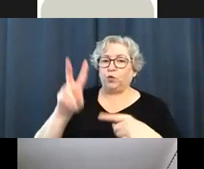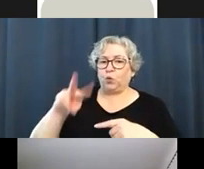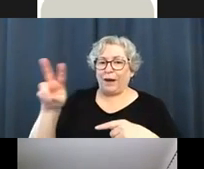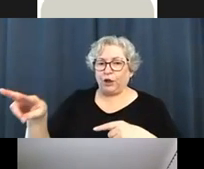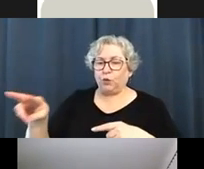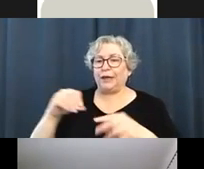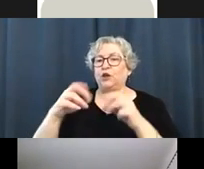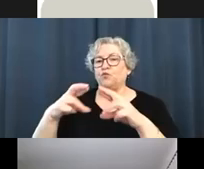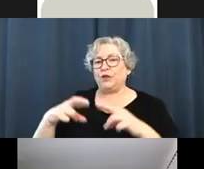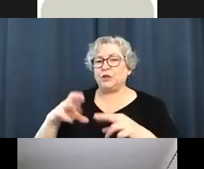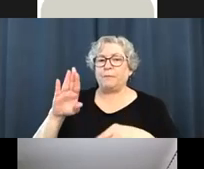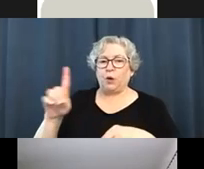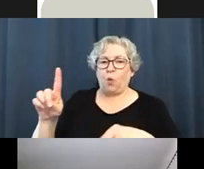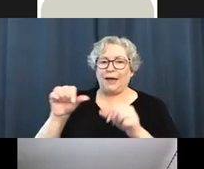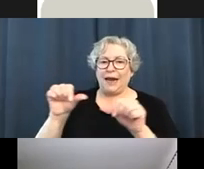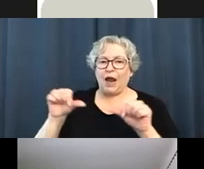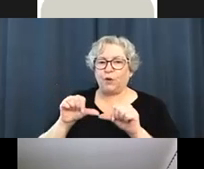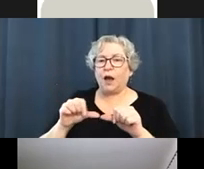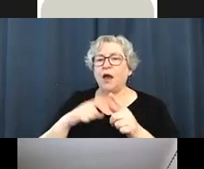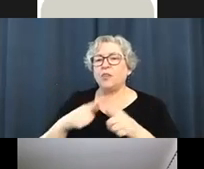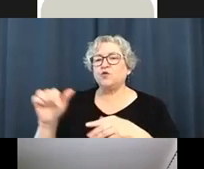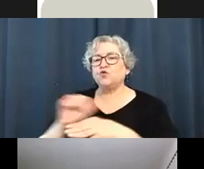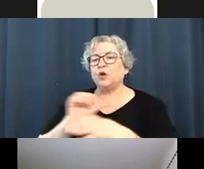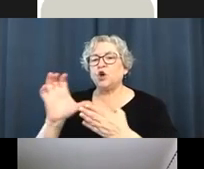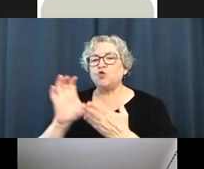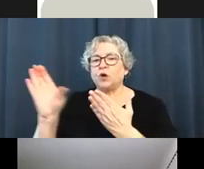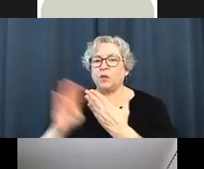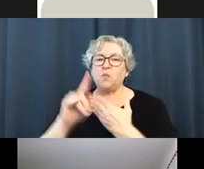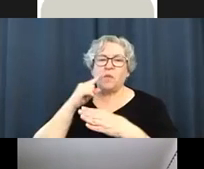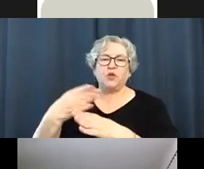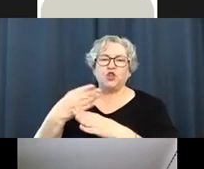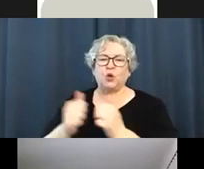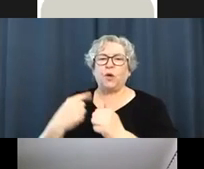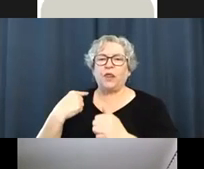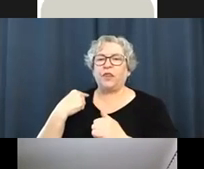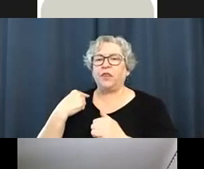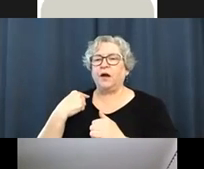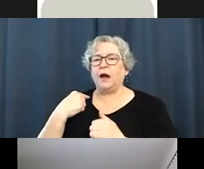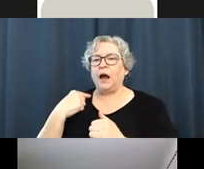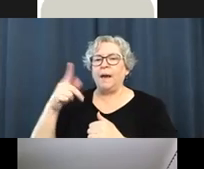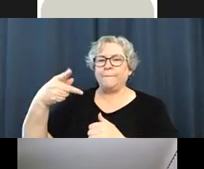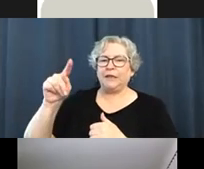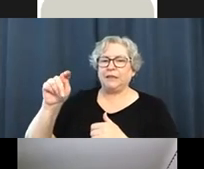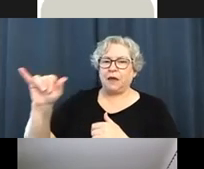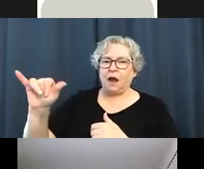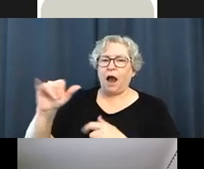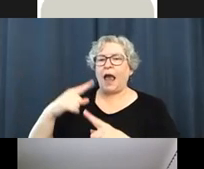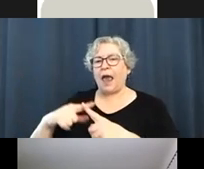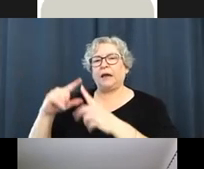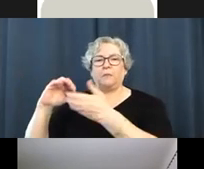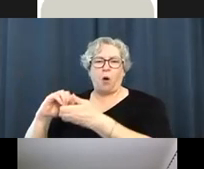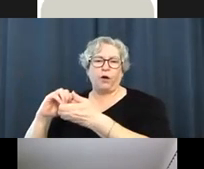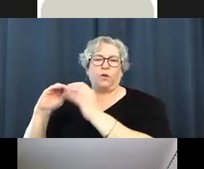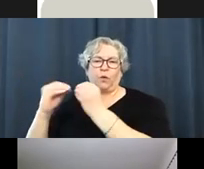Region B1 area. And the training curriculum will be shared with our PTI and partner organizations in